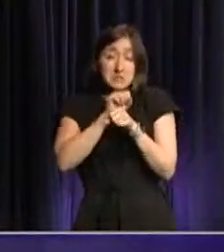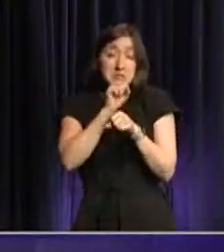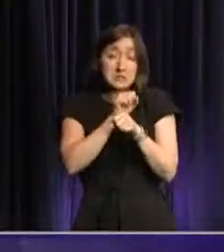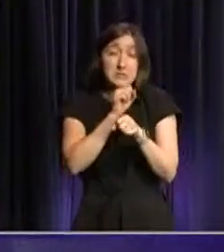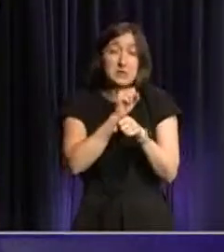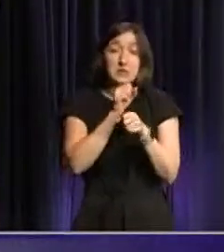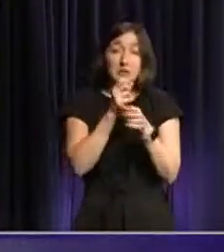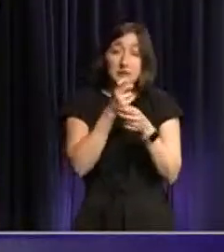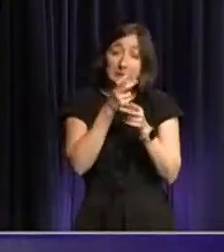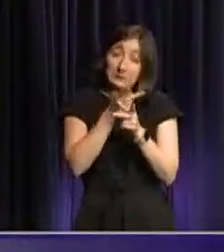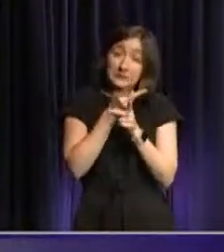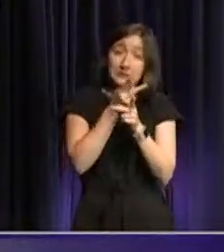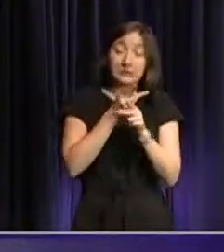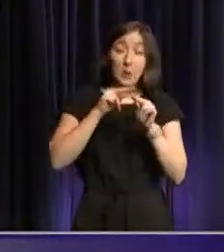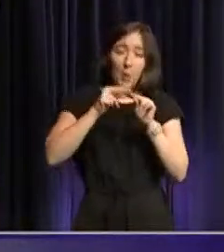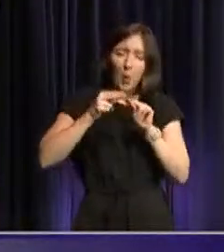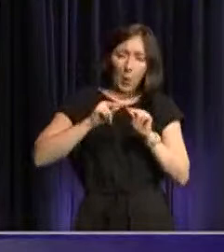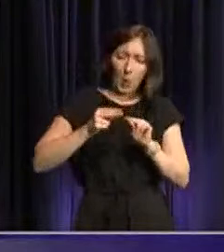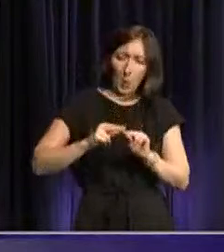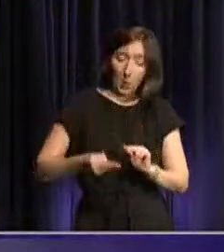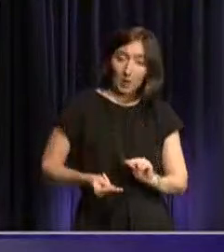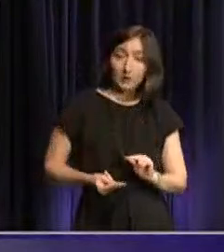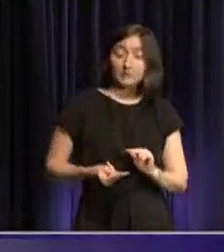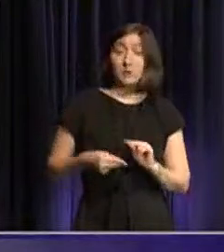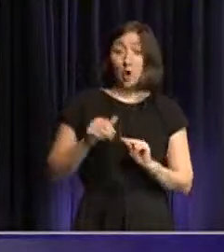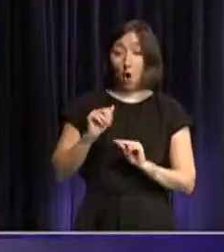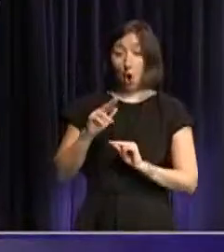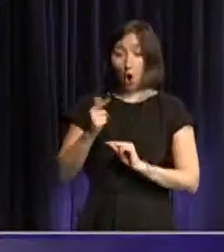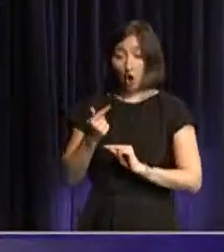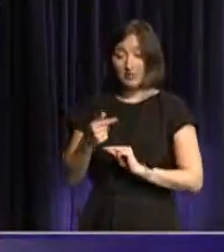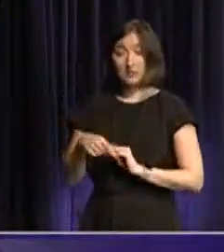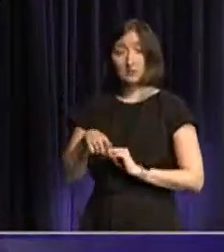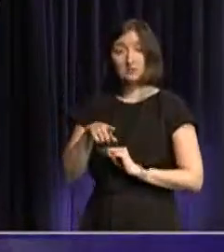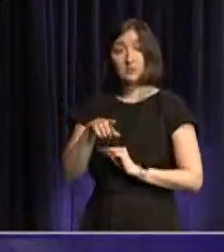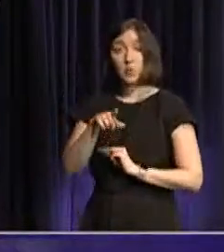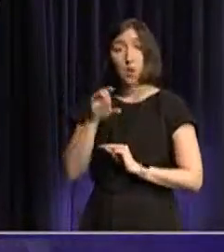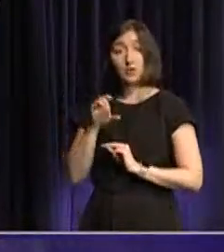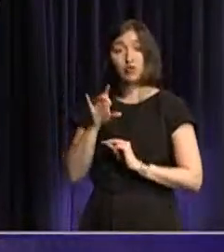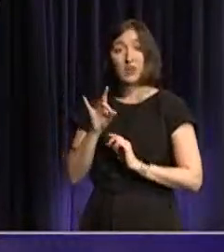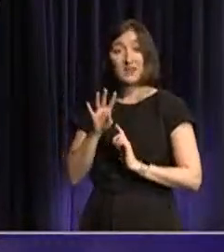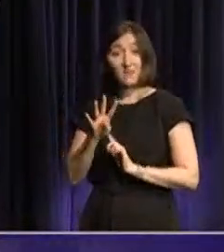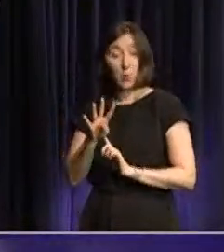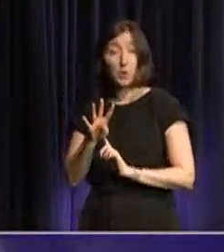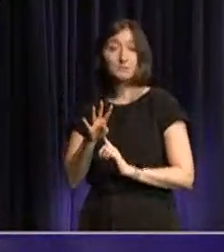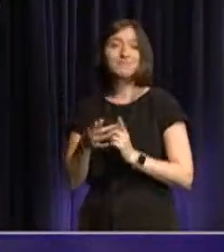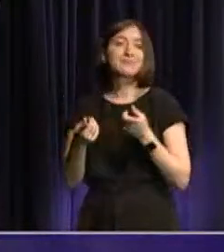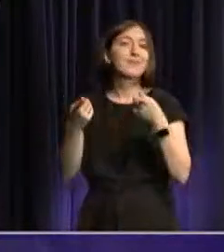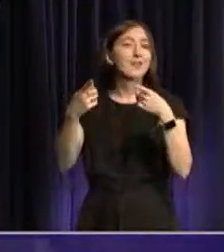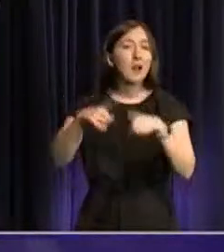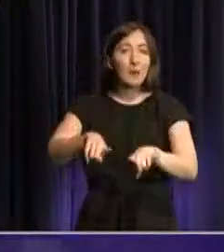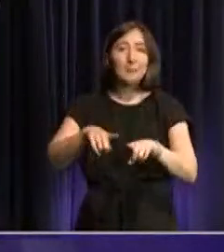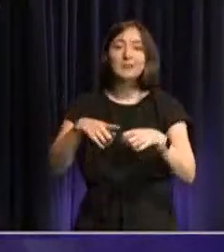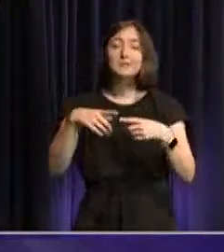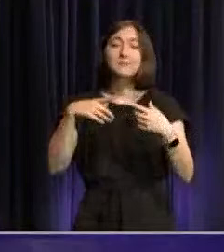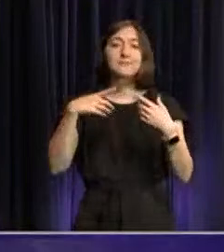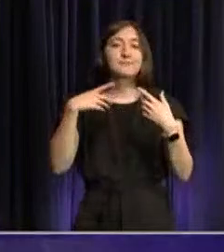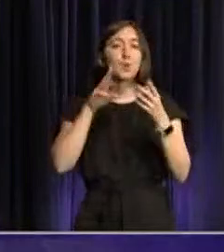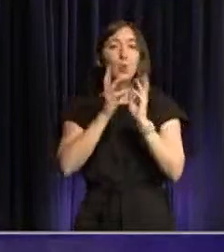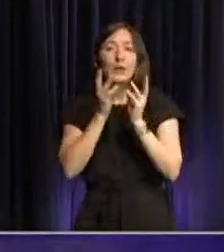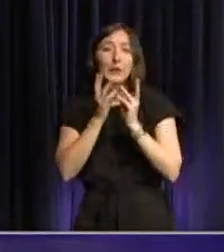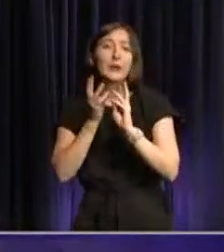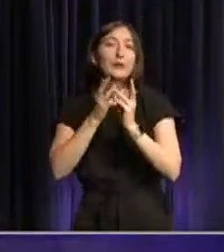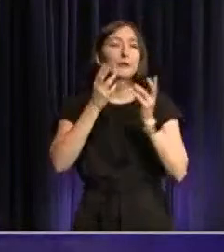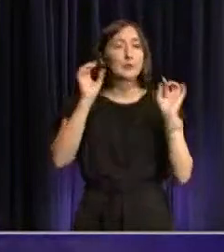August the 12th, we got down to 184. But then the winter storm hit us, and the changing hit us, and that second wave hit